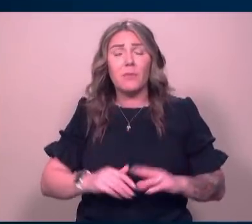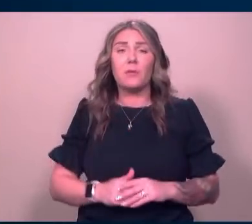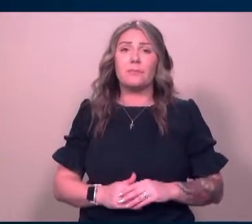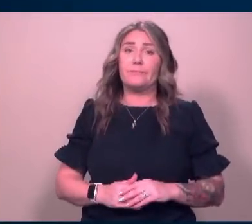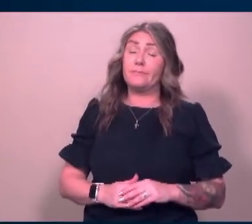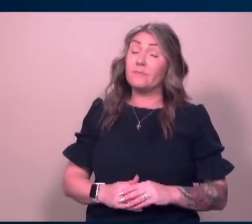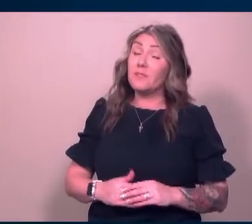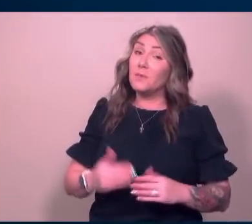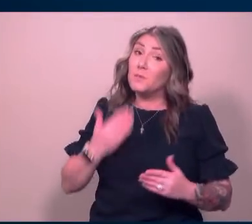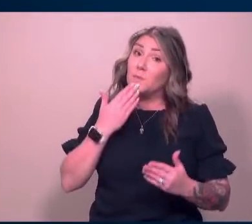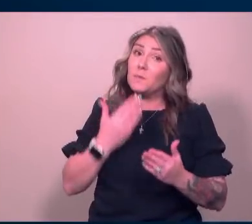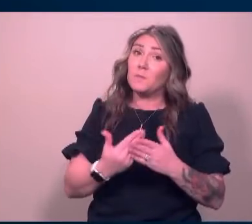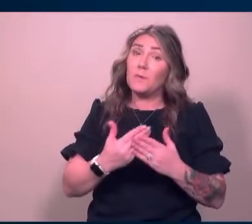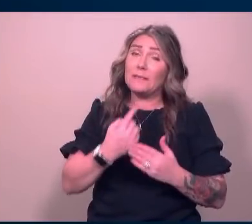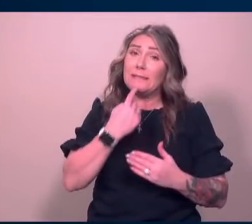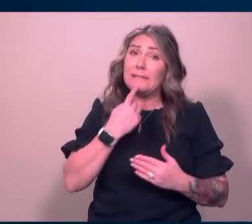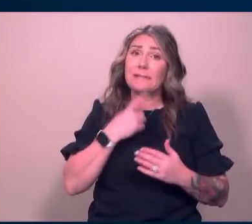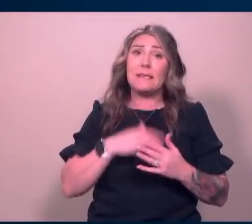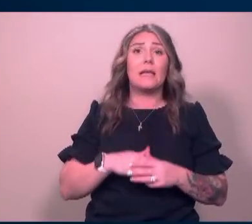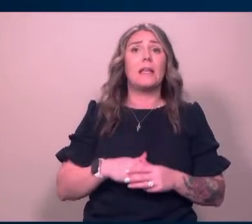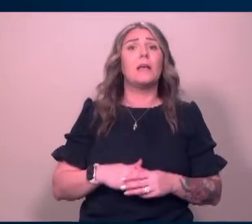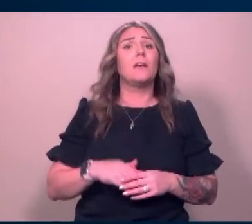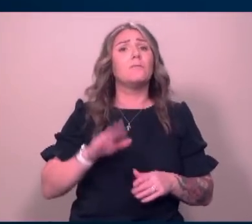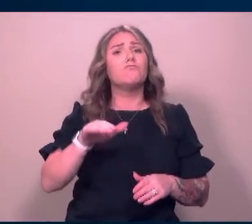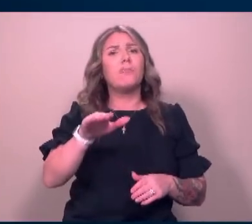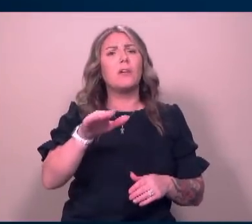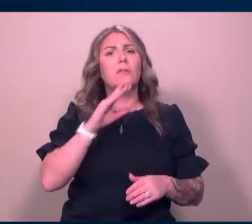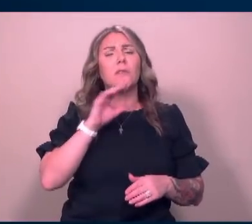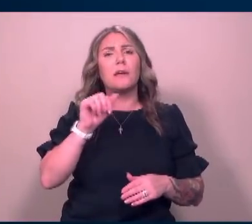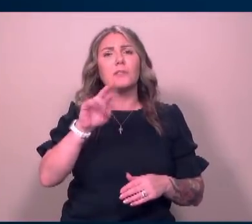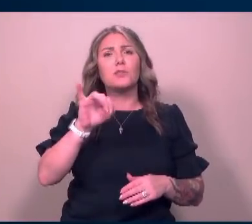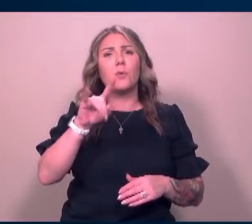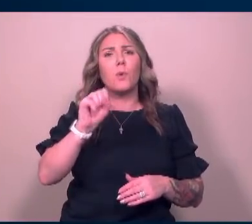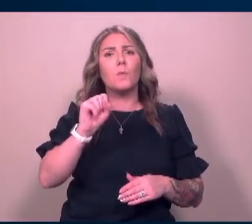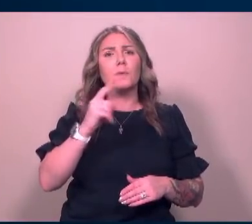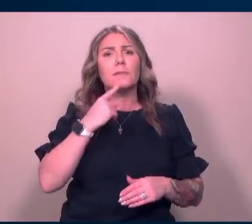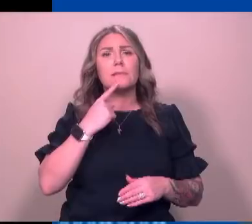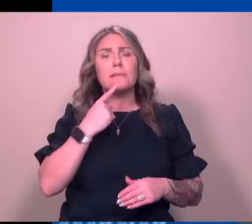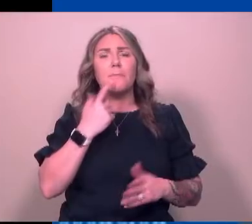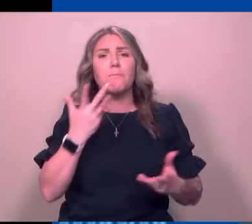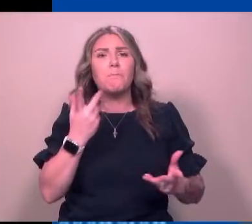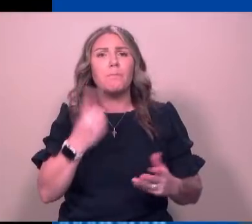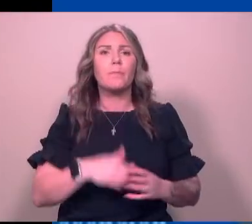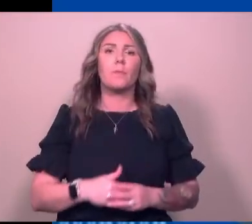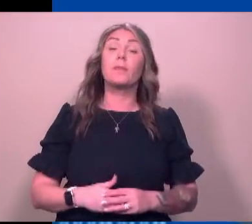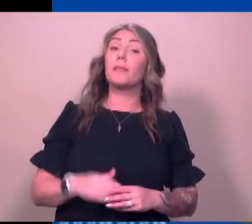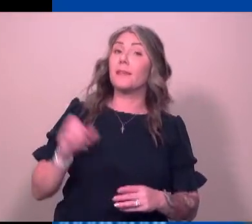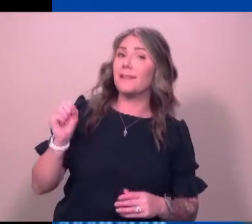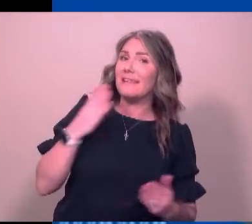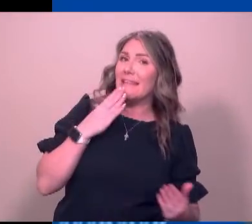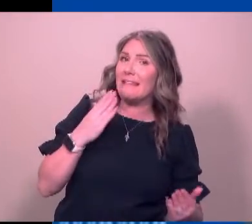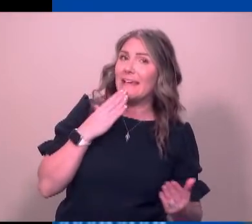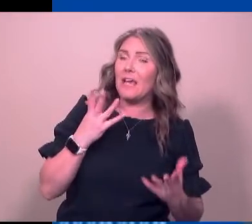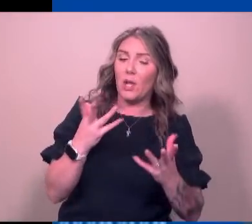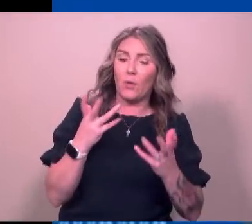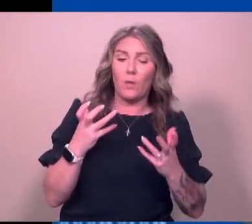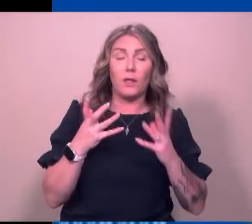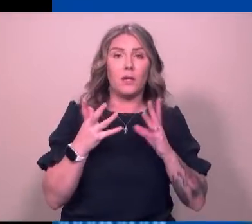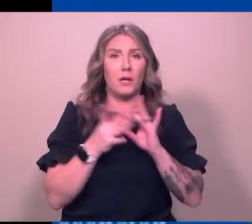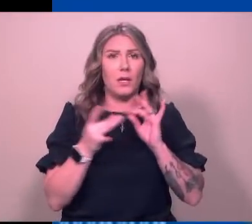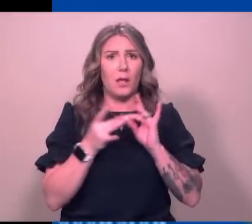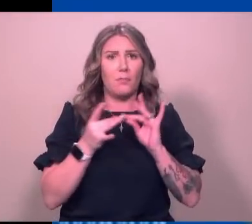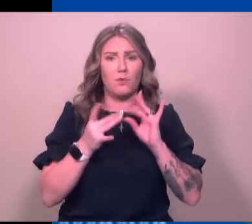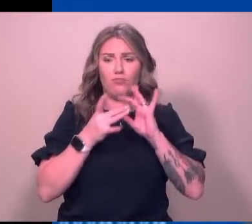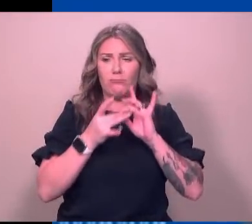said, Dr. Antonius. You had a comment, I think. Yeah. So thank you, Steve. So I was just want to make a comment about something